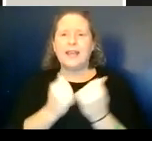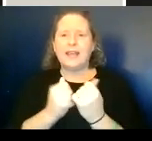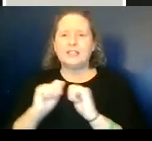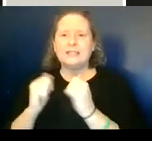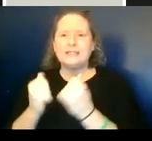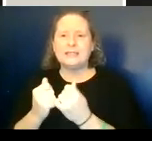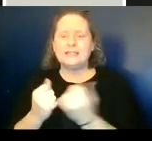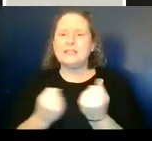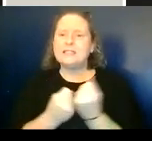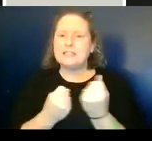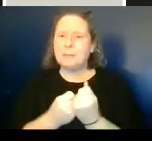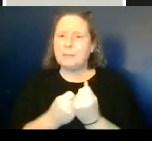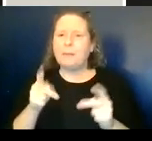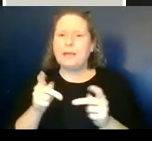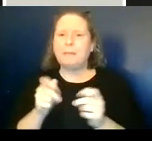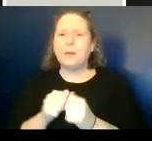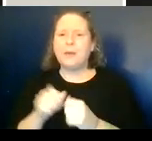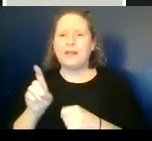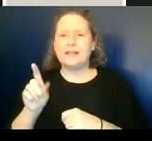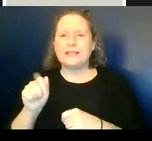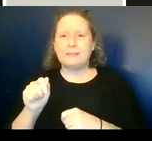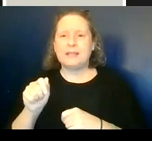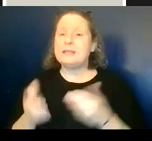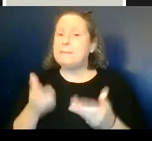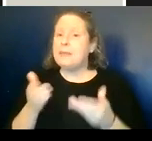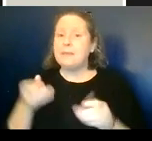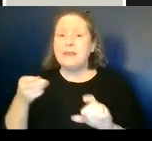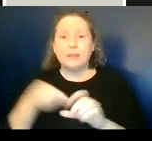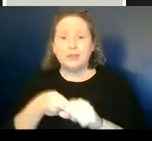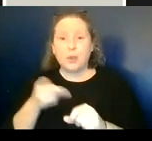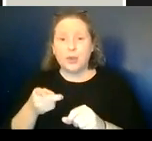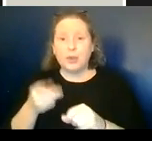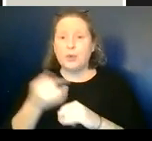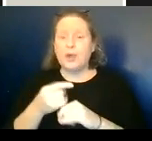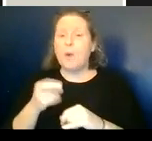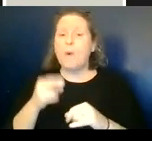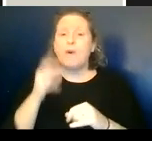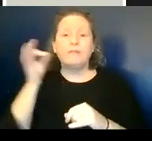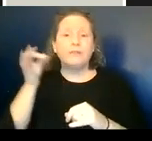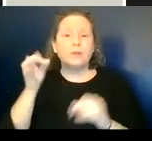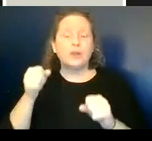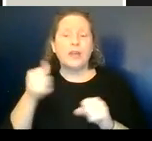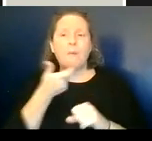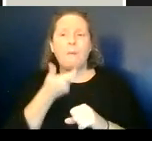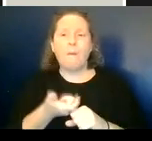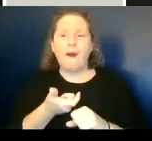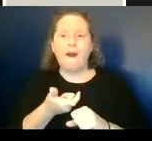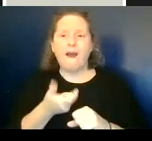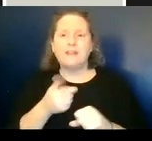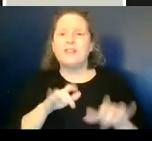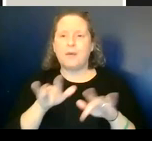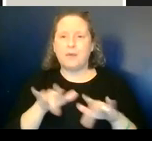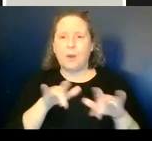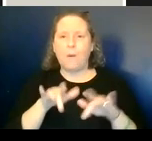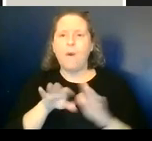with disabilities, and maybe they're on with you today, or maybe they will watch this recording in the future. Just want to put that out there that we will be